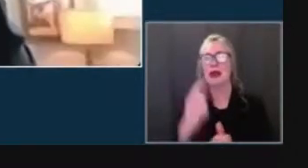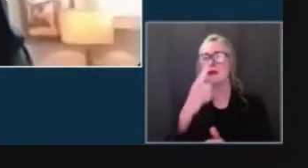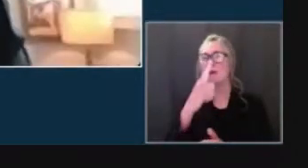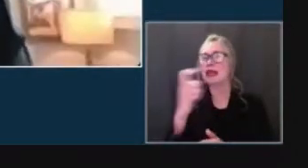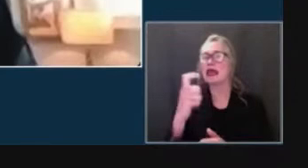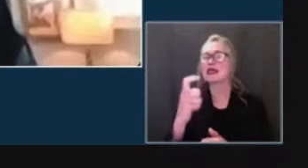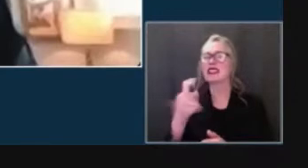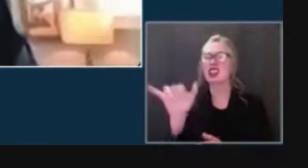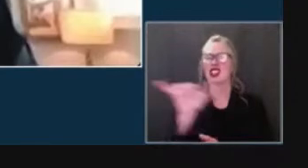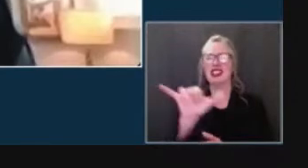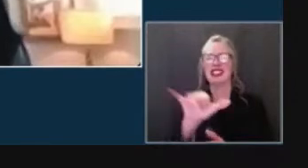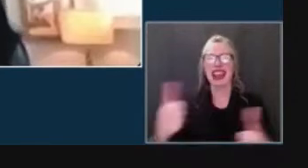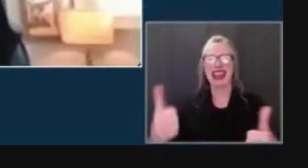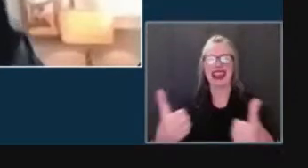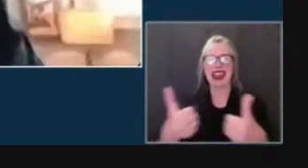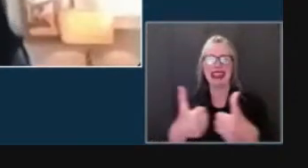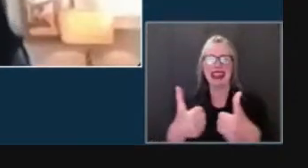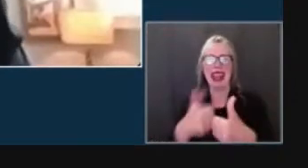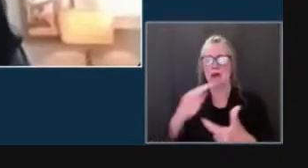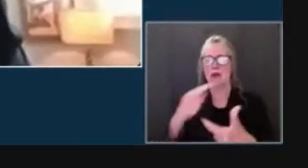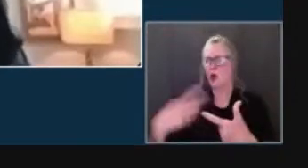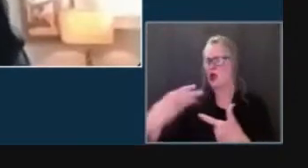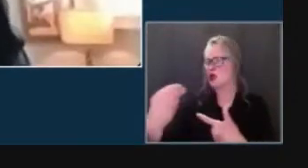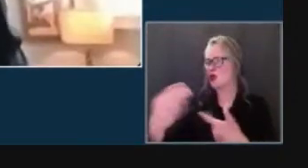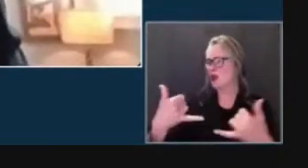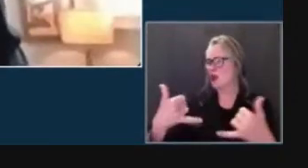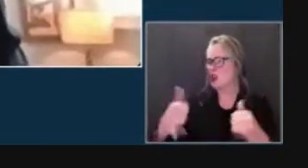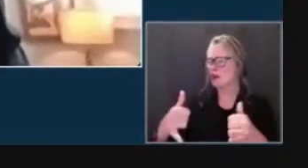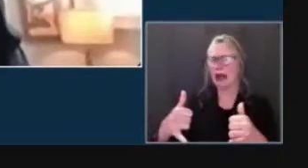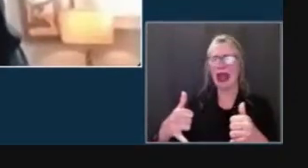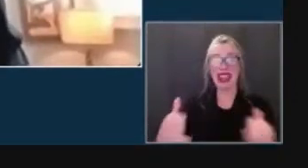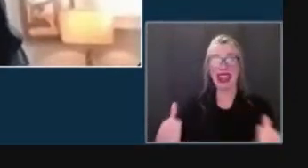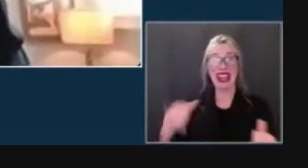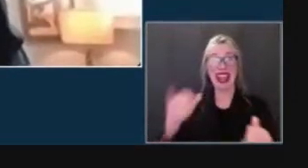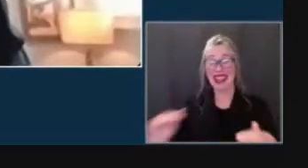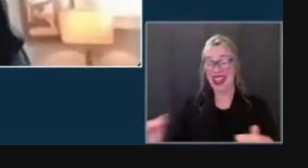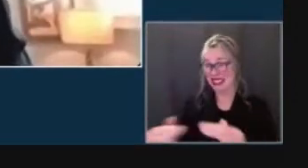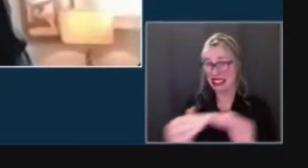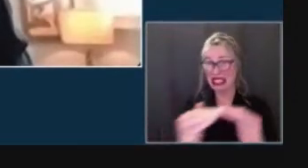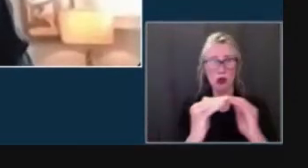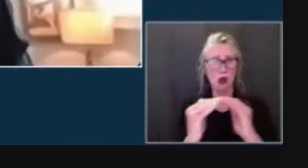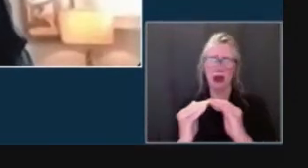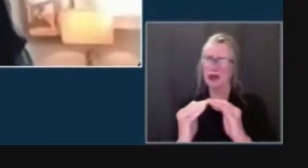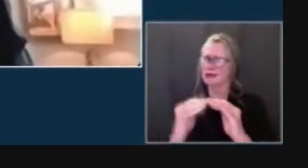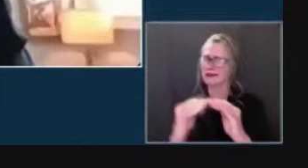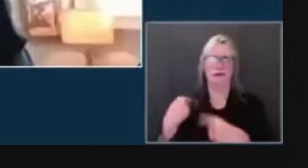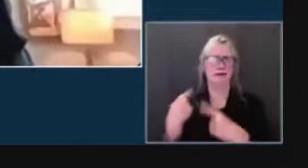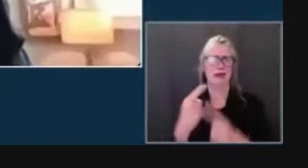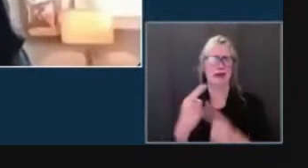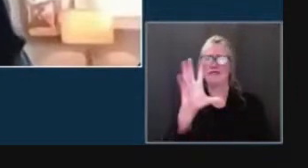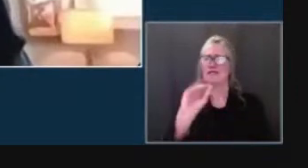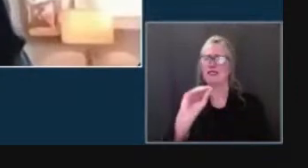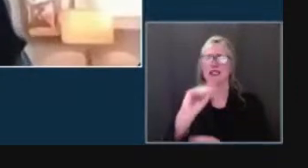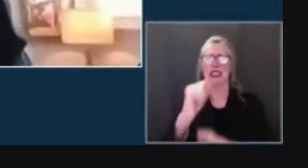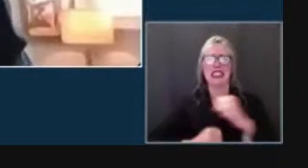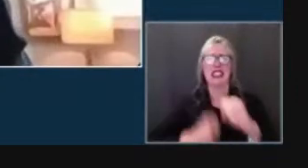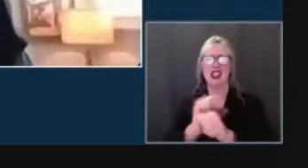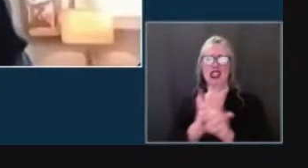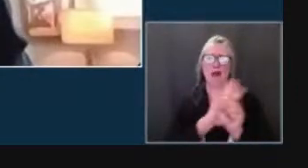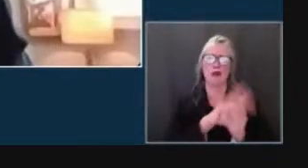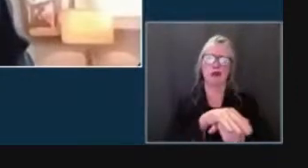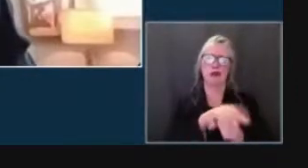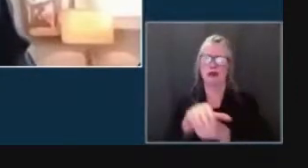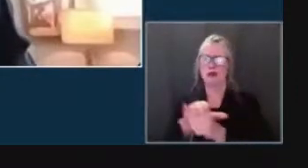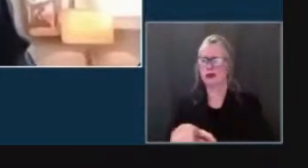field for workers' rights to organize has not been leveled in 50 years. Because of that, frankly, every Democrat ought to be